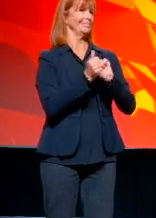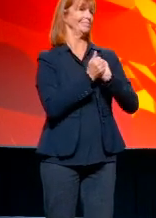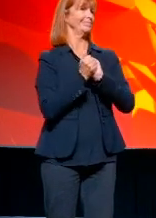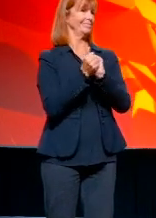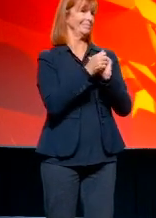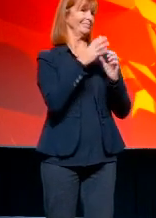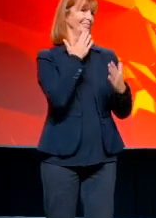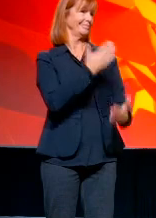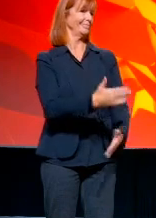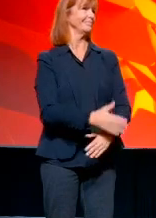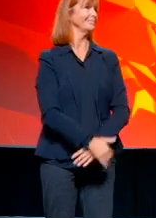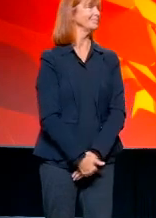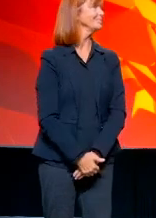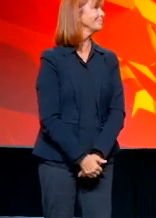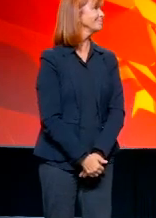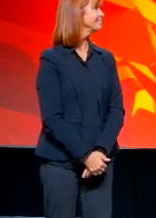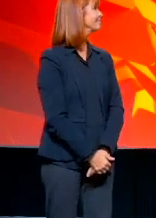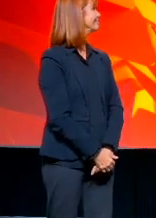Thank you.